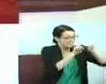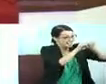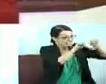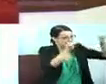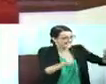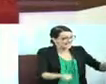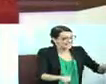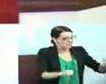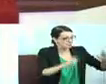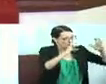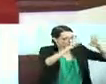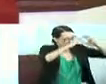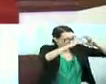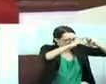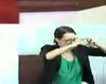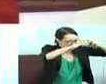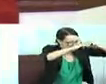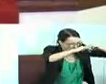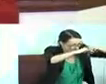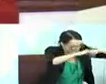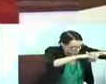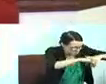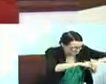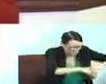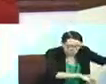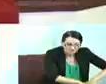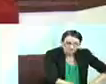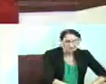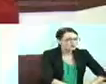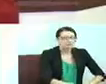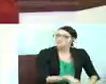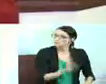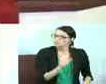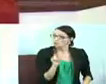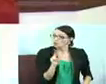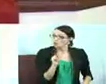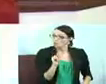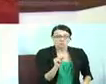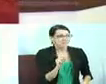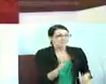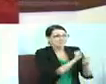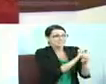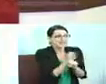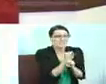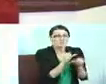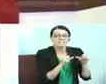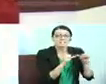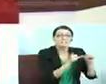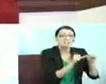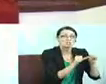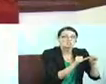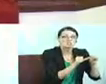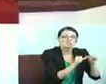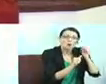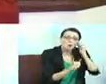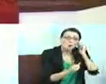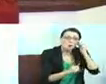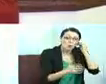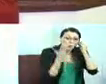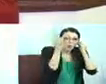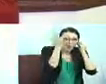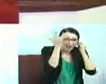of race-based chattel slavery remained because someone